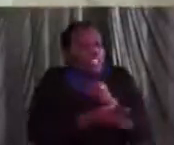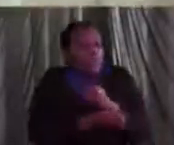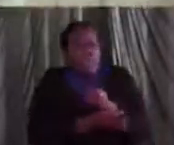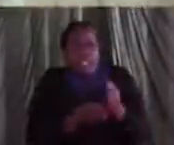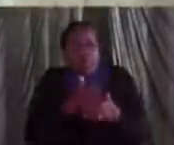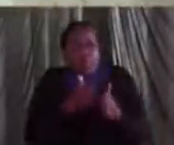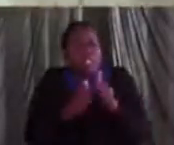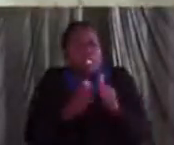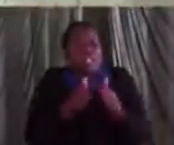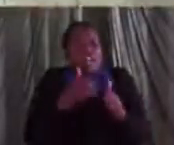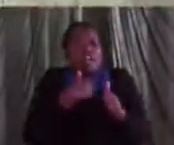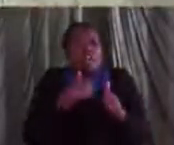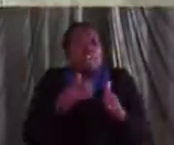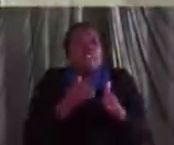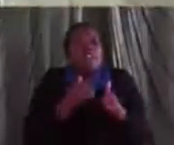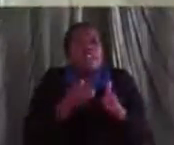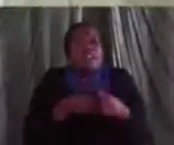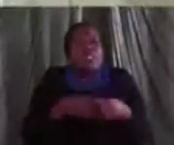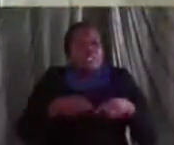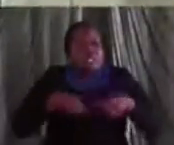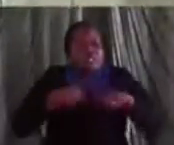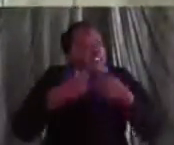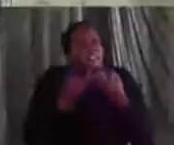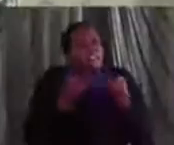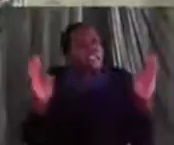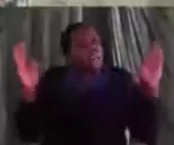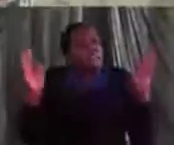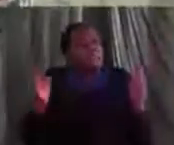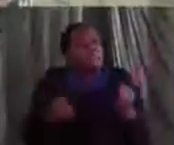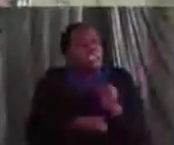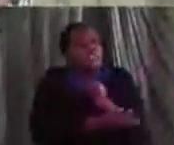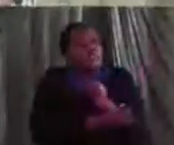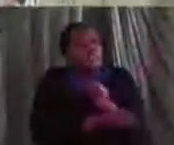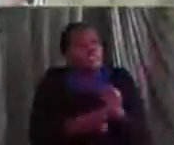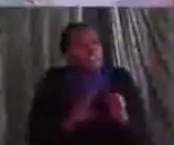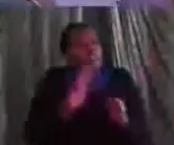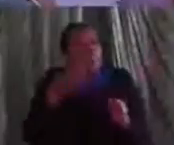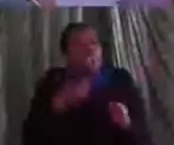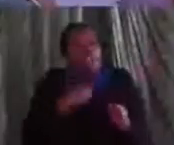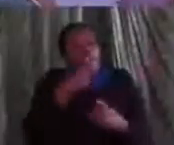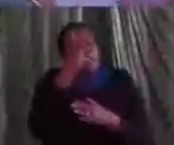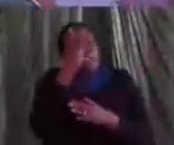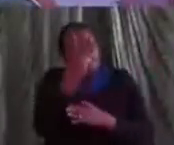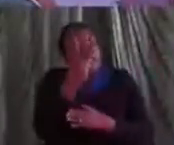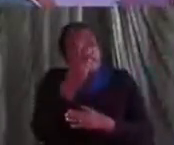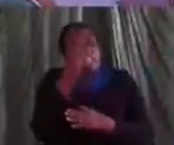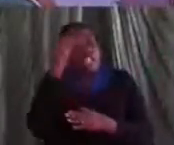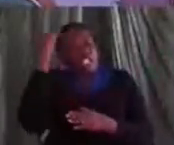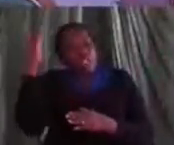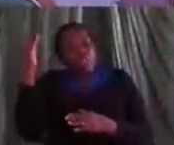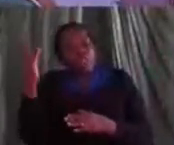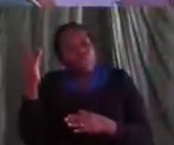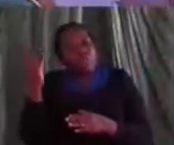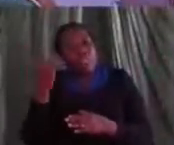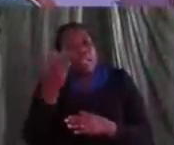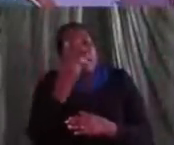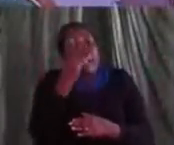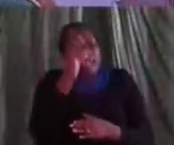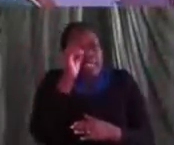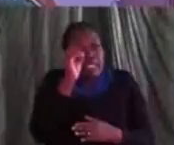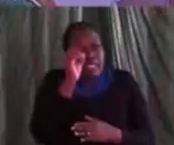issue that I have raised. Please feel free to give that explanation. So there are three issues: the issue of my